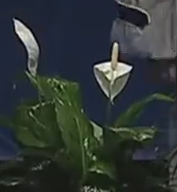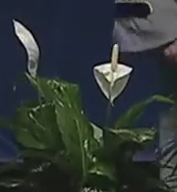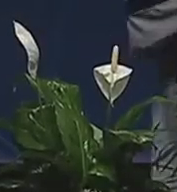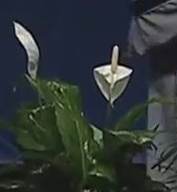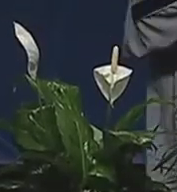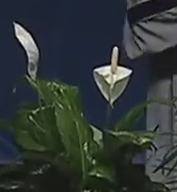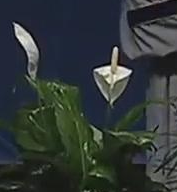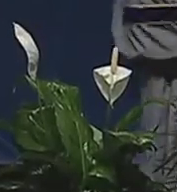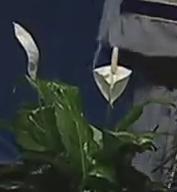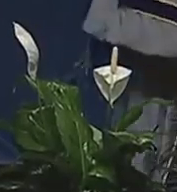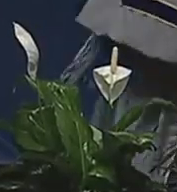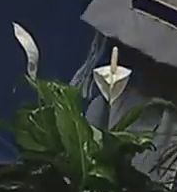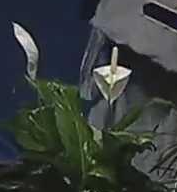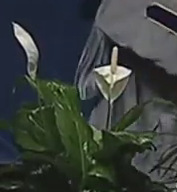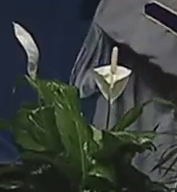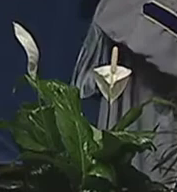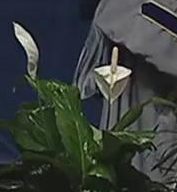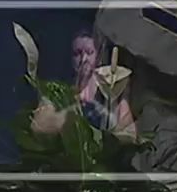Please sit down.